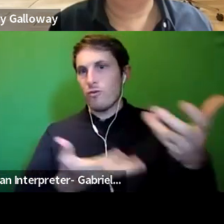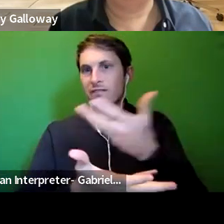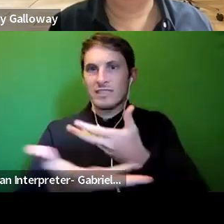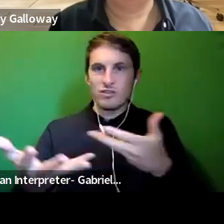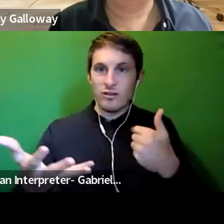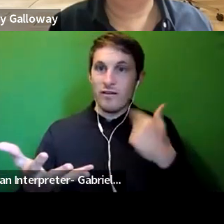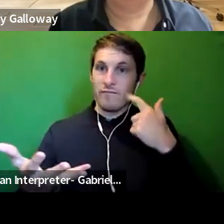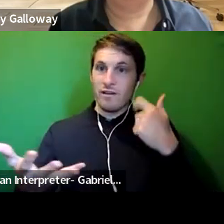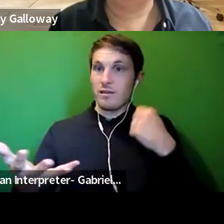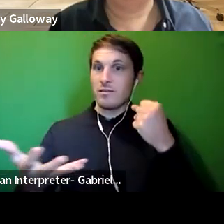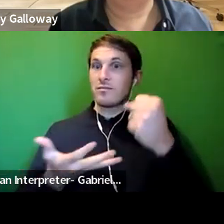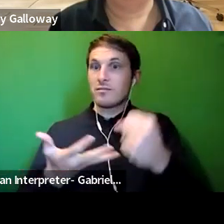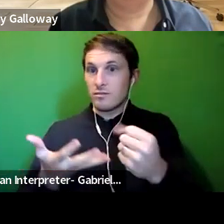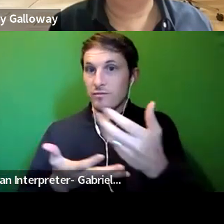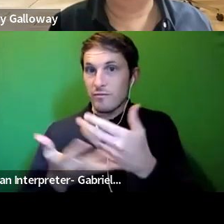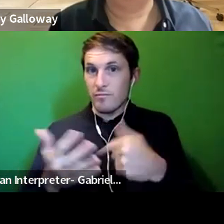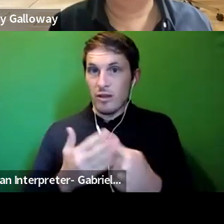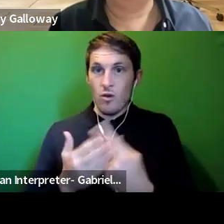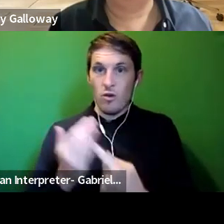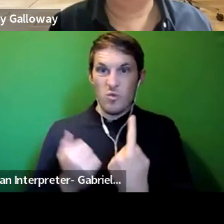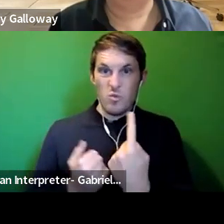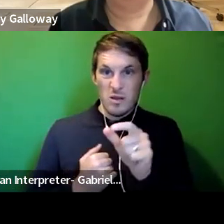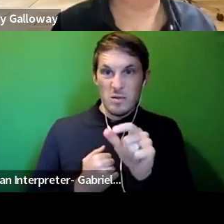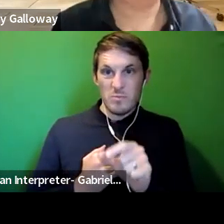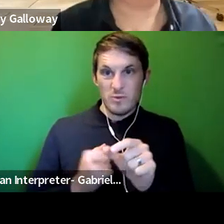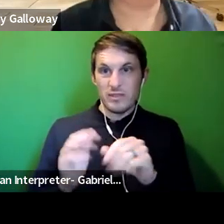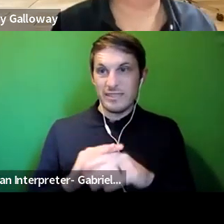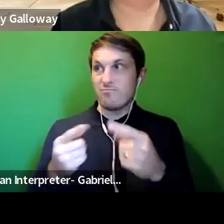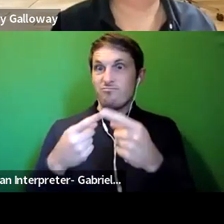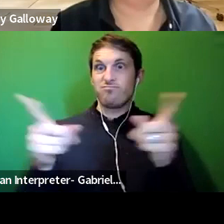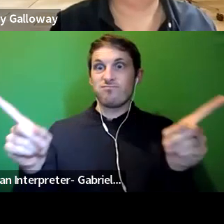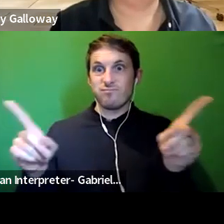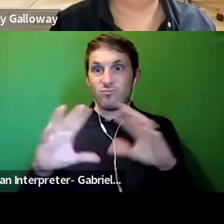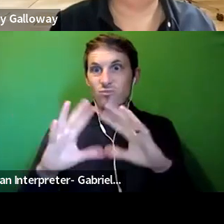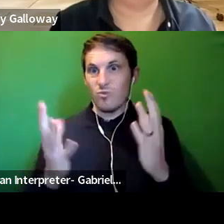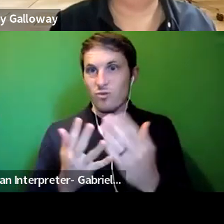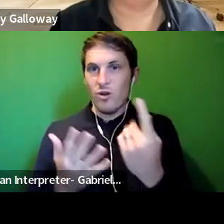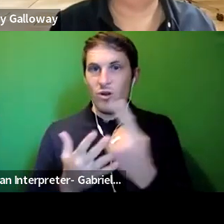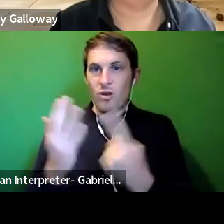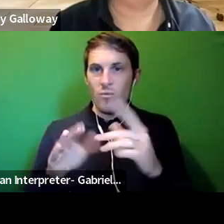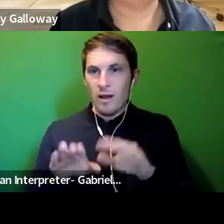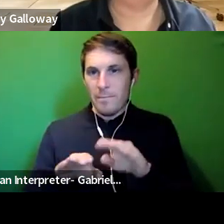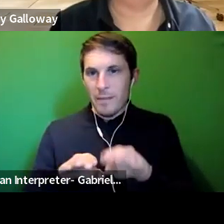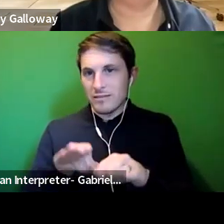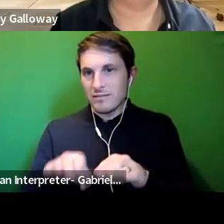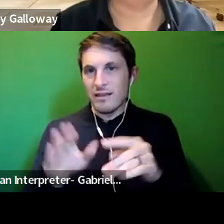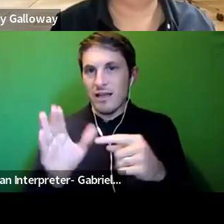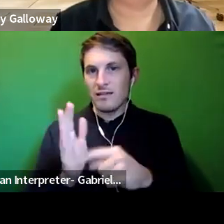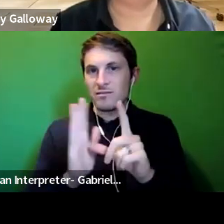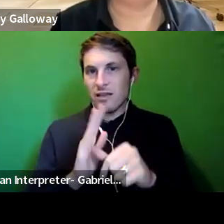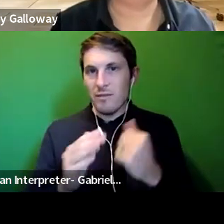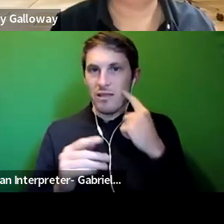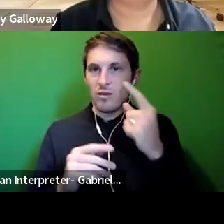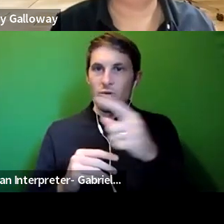this conversation saying, but I'm one little woman. How do I do this? And it's like one bite at a time, you know. And I think you're